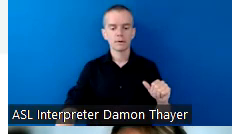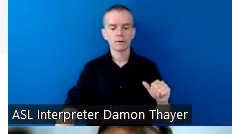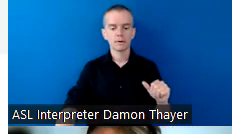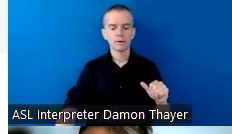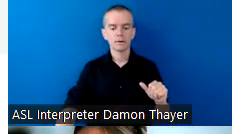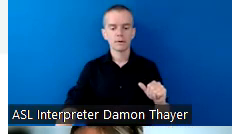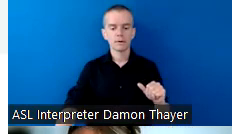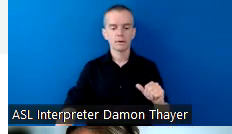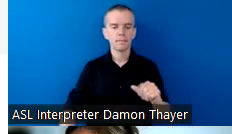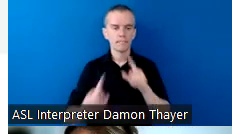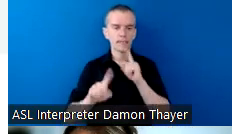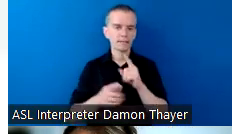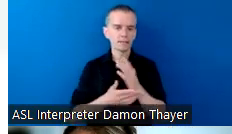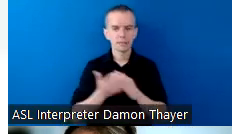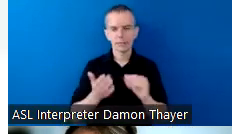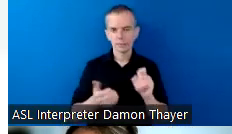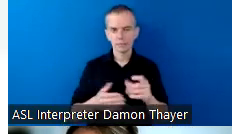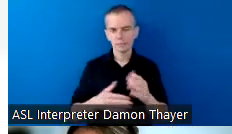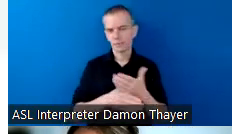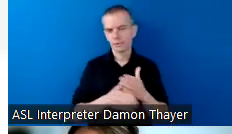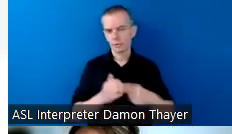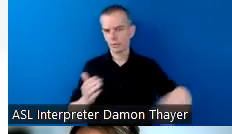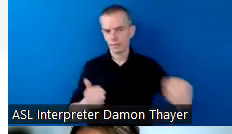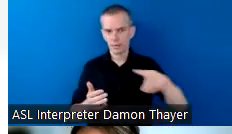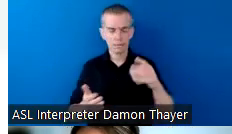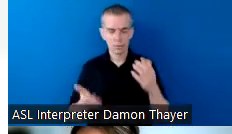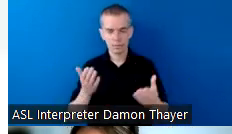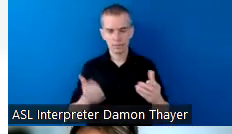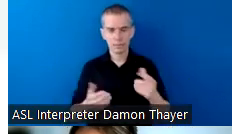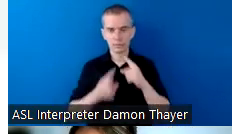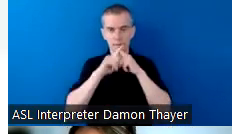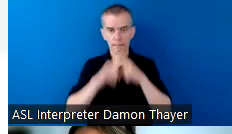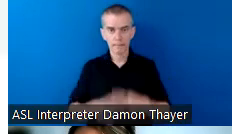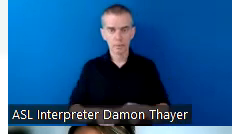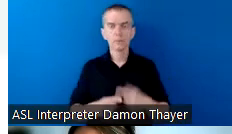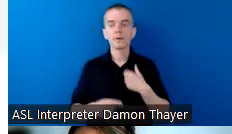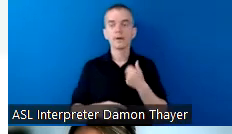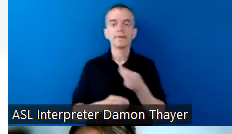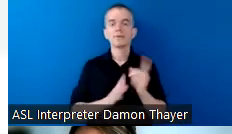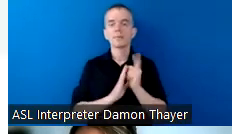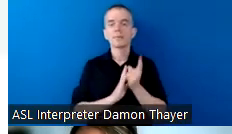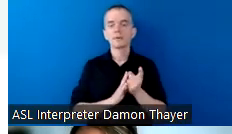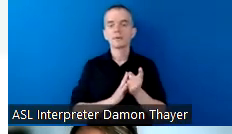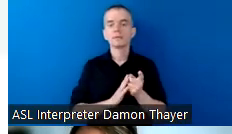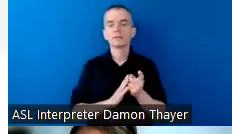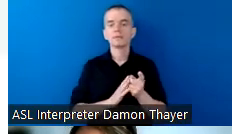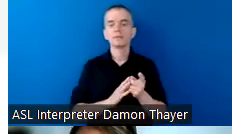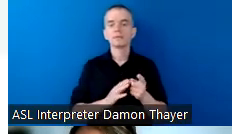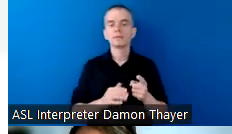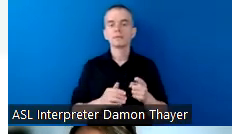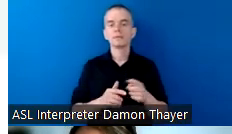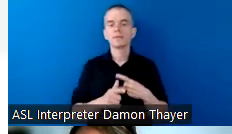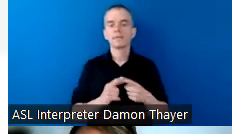if we can maybe share with everybody on here, or if anybody would like to come unmute. We do have a few minutes before we jump onto